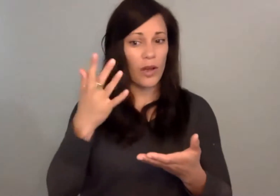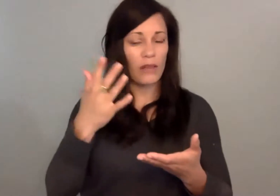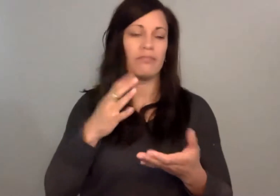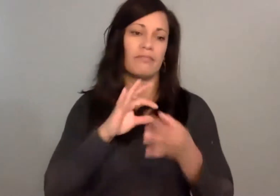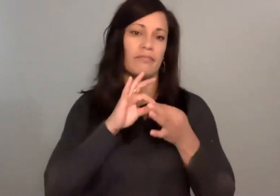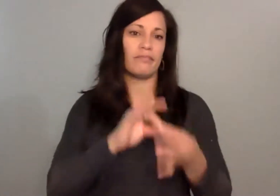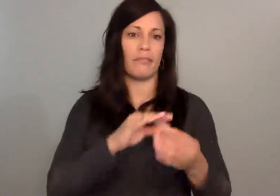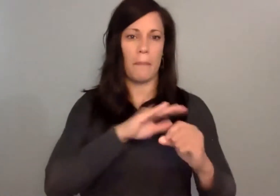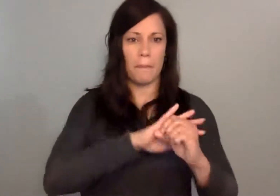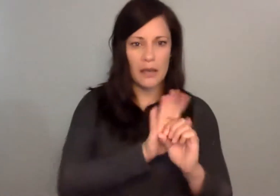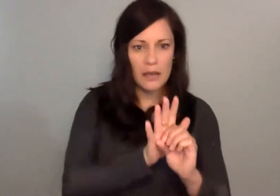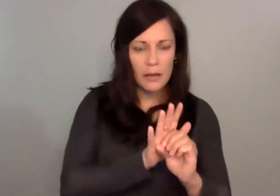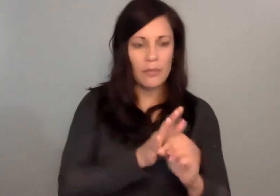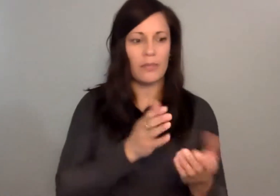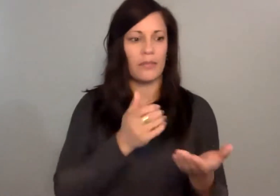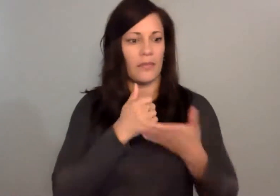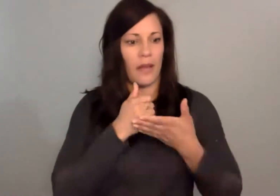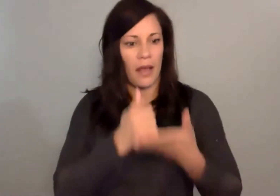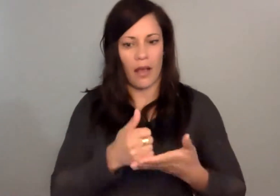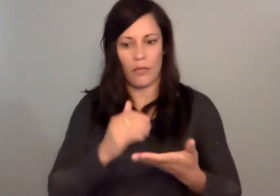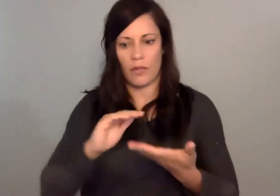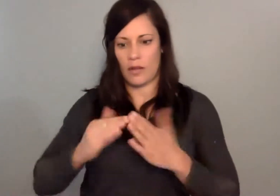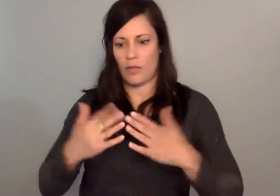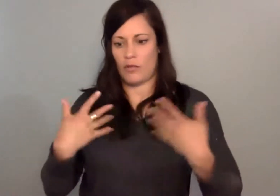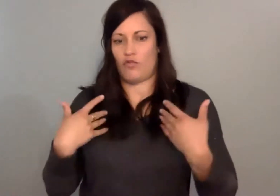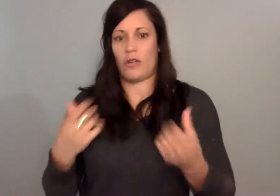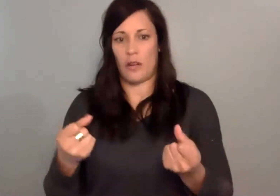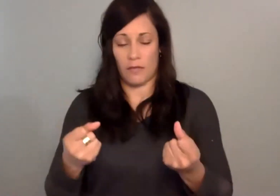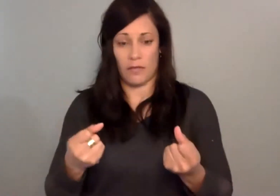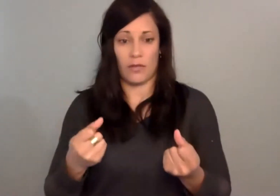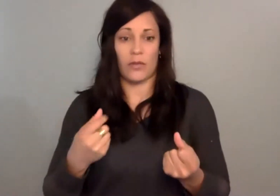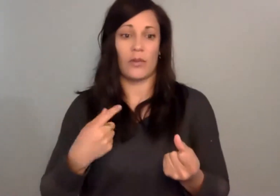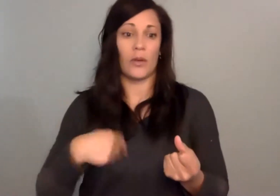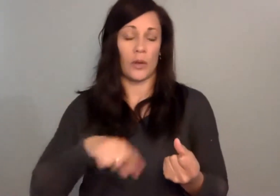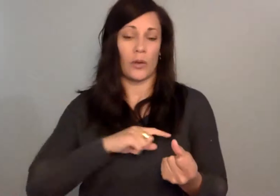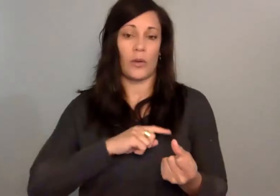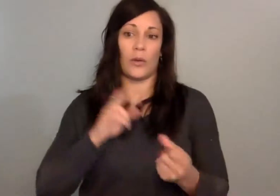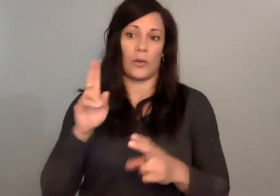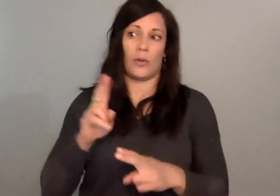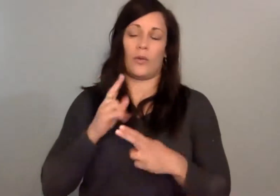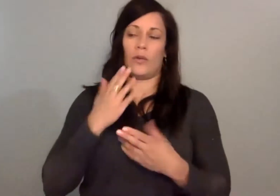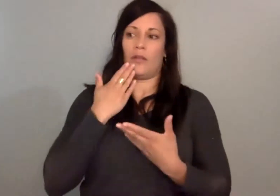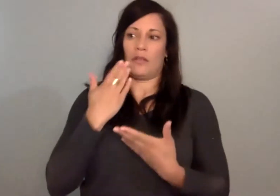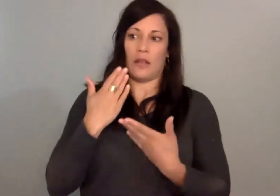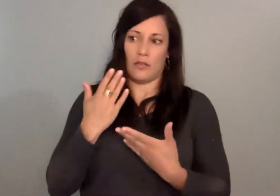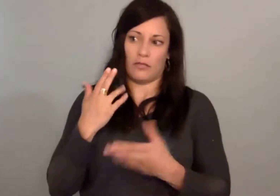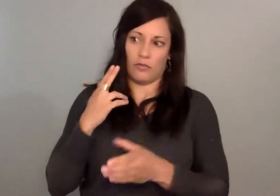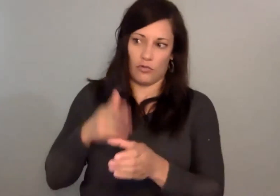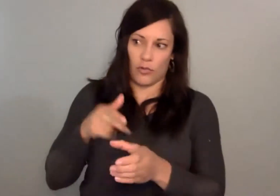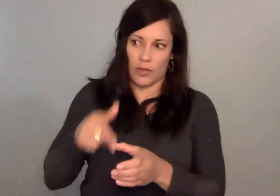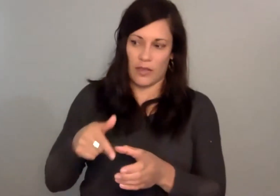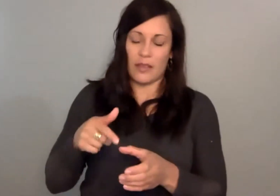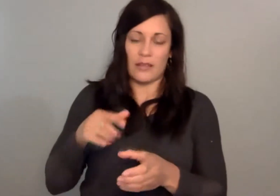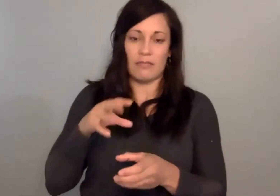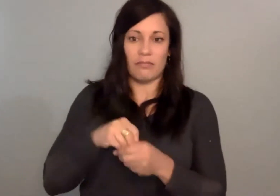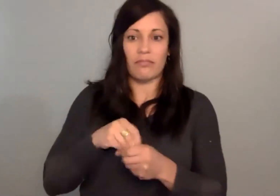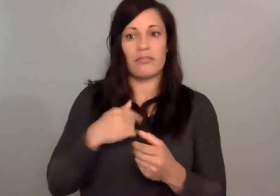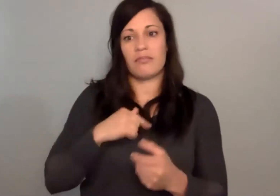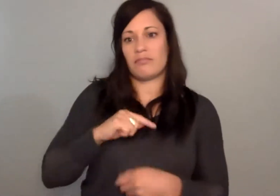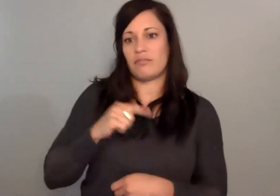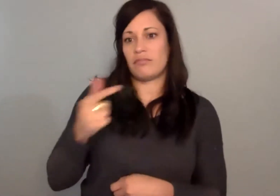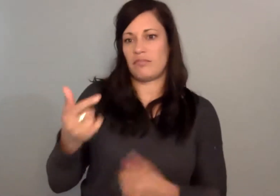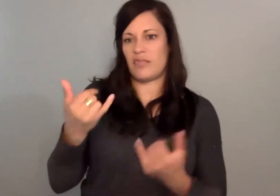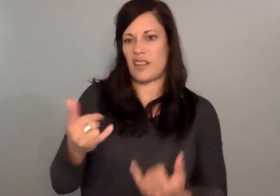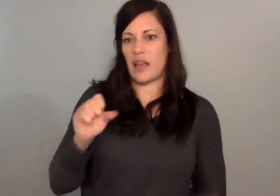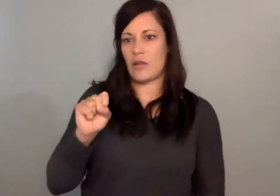our communities recover. We are honestly humbled to be a part of that effort. And with that, I'm going to turn it over to Steffi Morrison